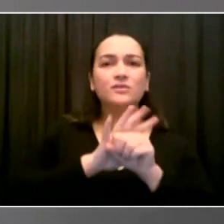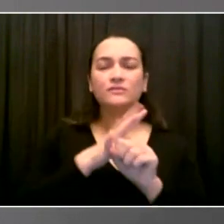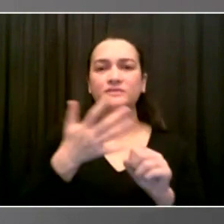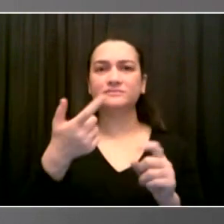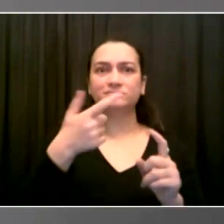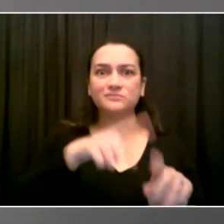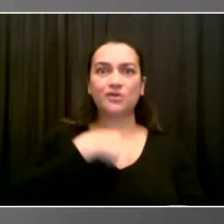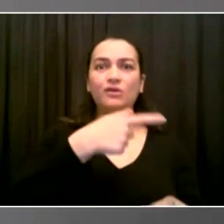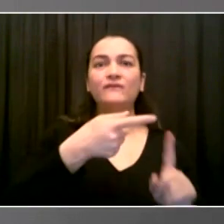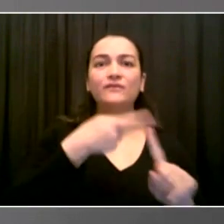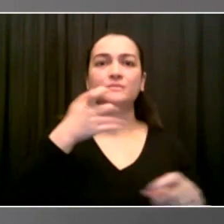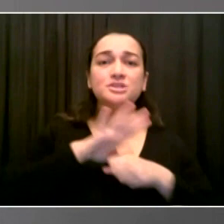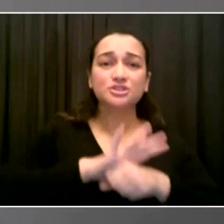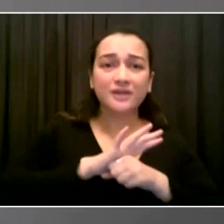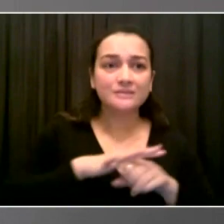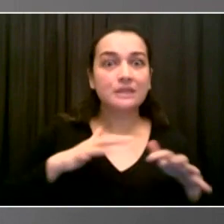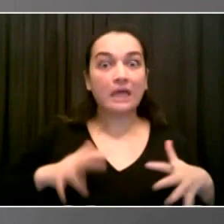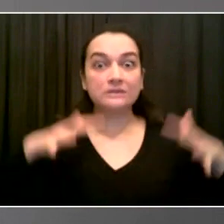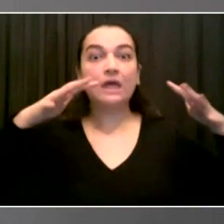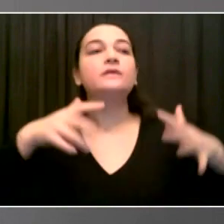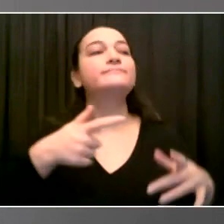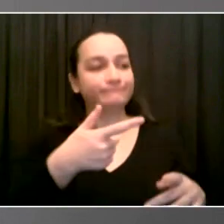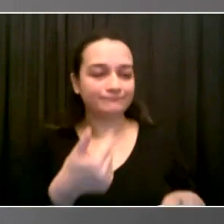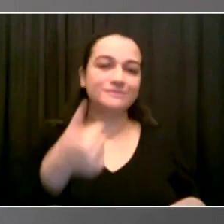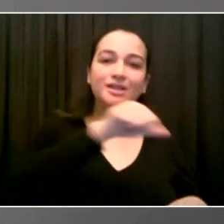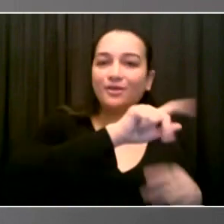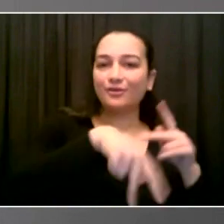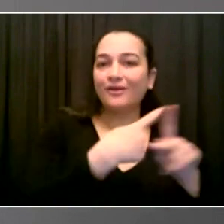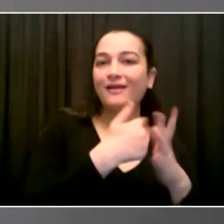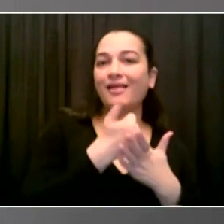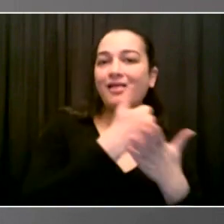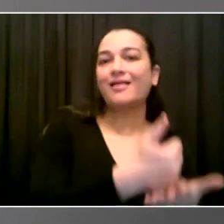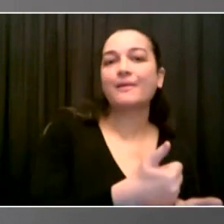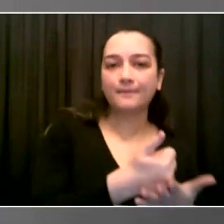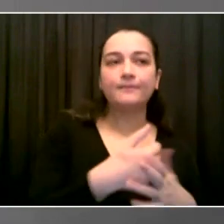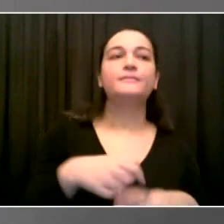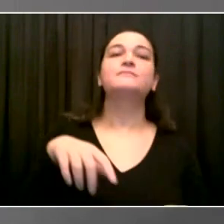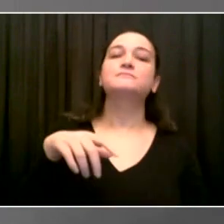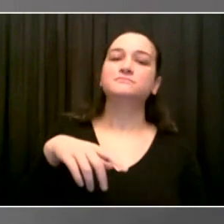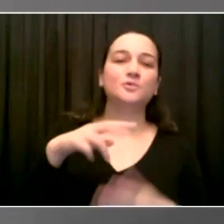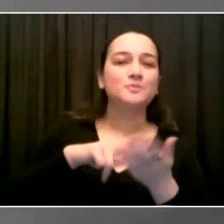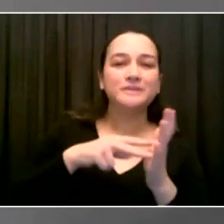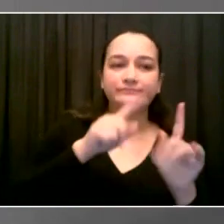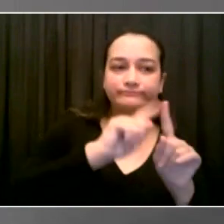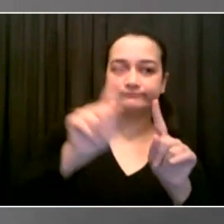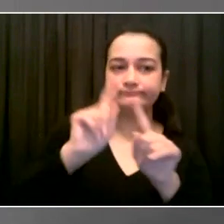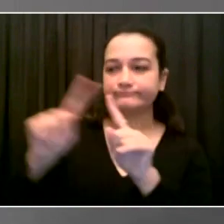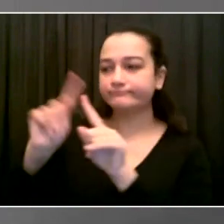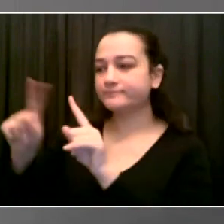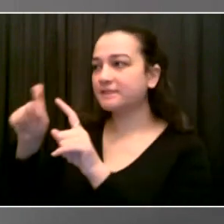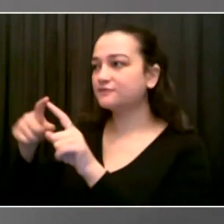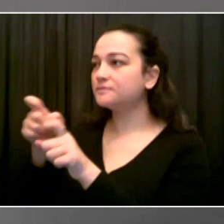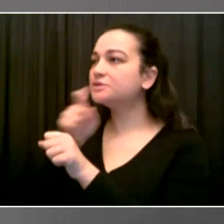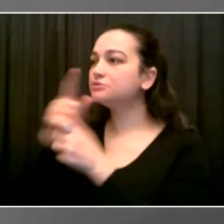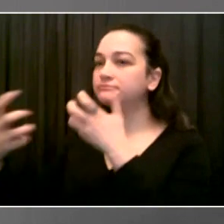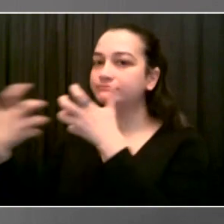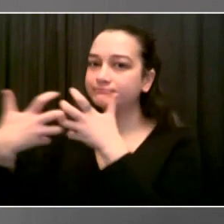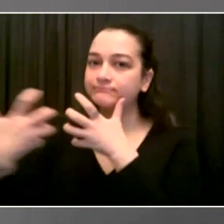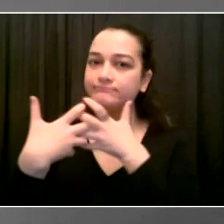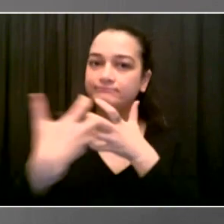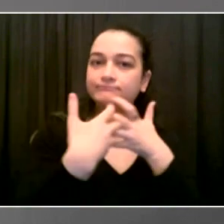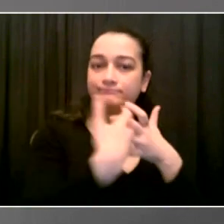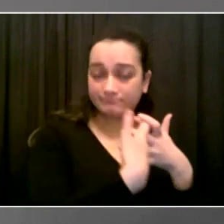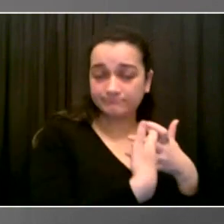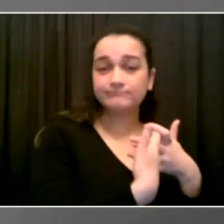patients, figuring out where they are, what their symptoms are, and then treating those symptoms. While it may not be